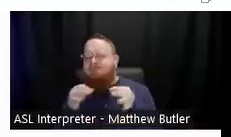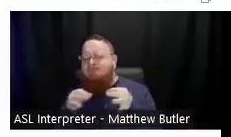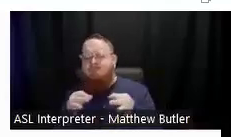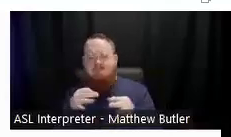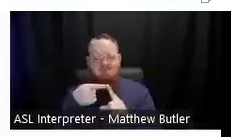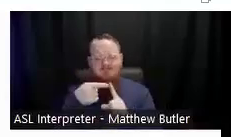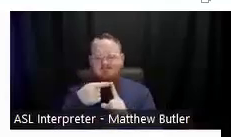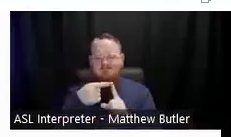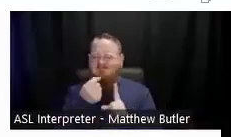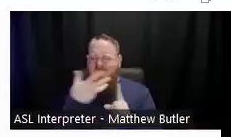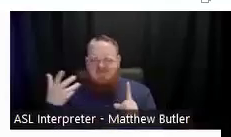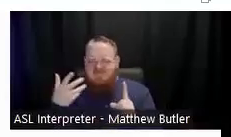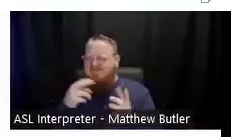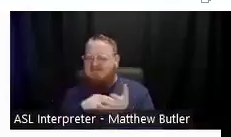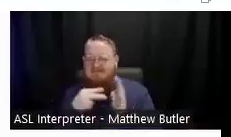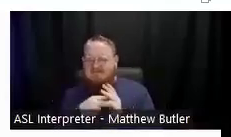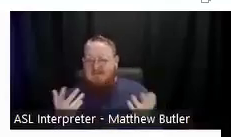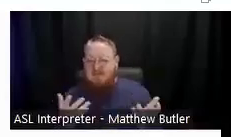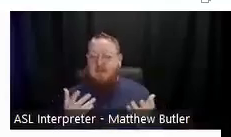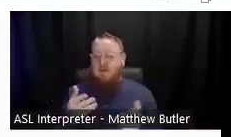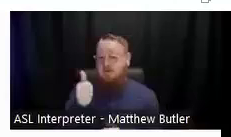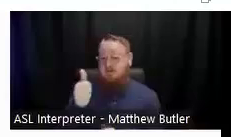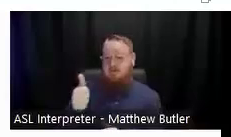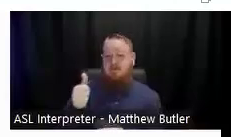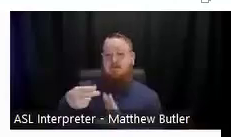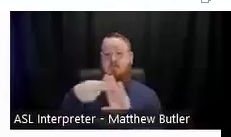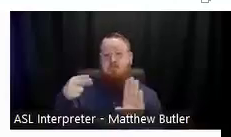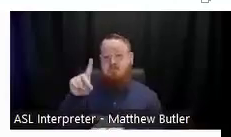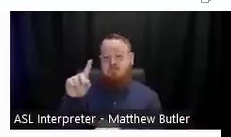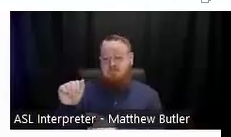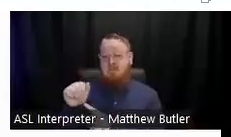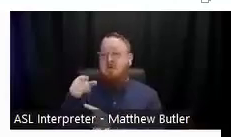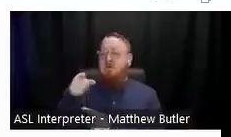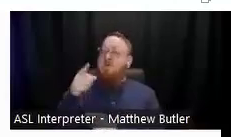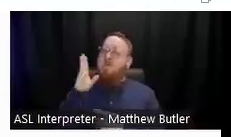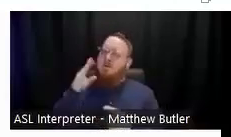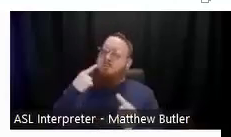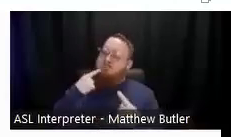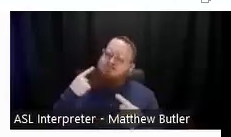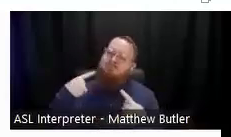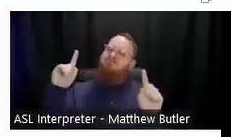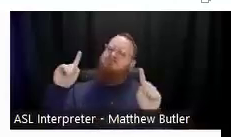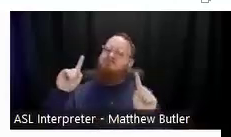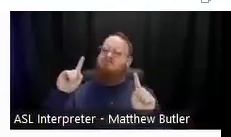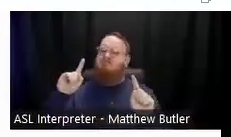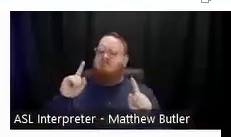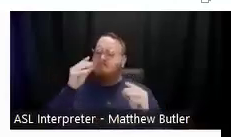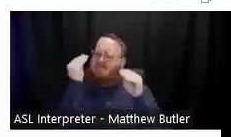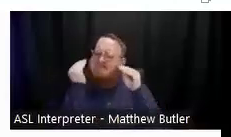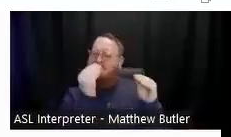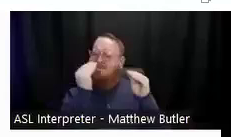with a disability, you are an especially effective teacher, and teaching is what you do with independent living